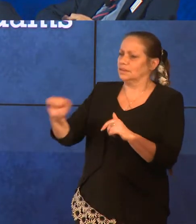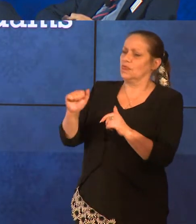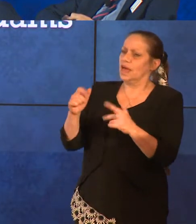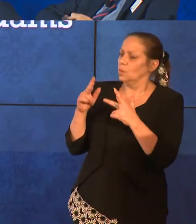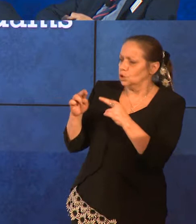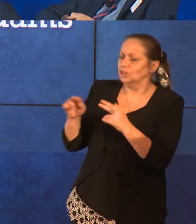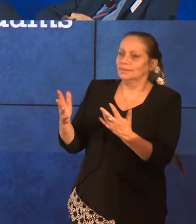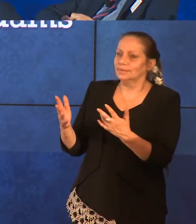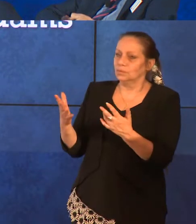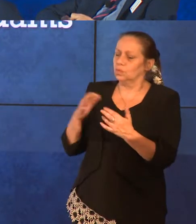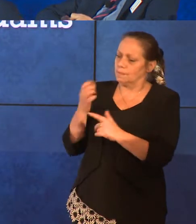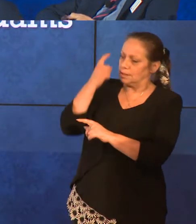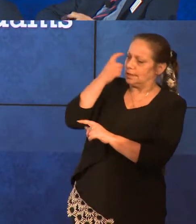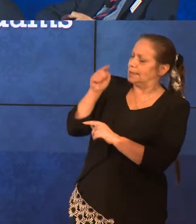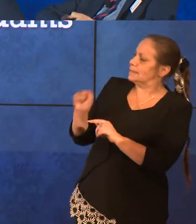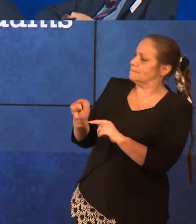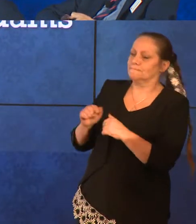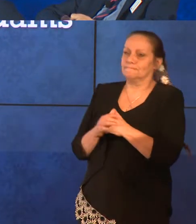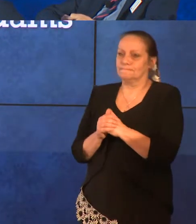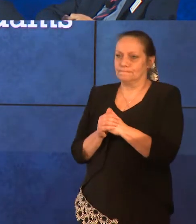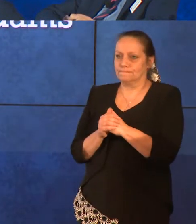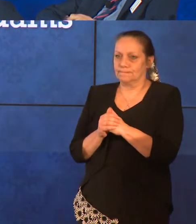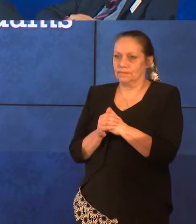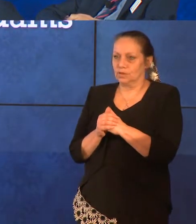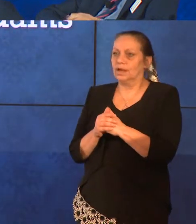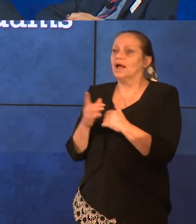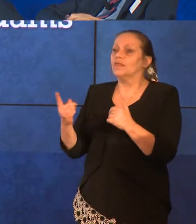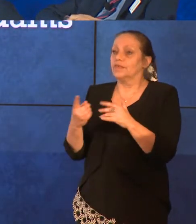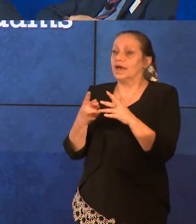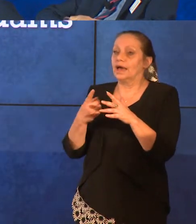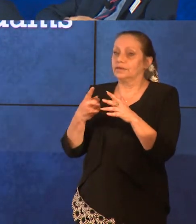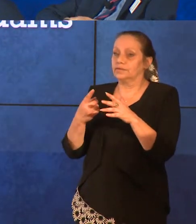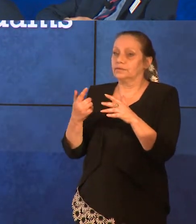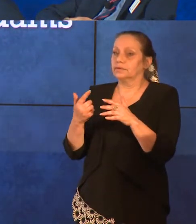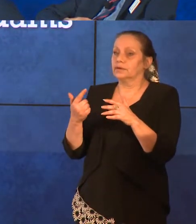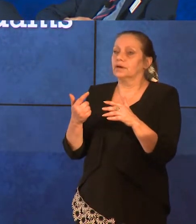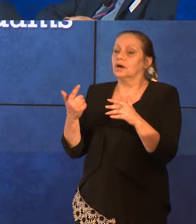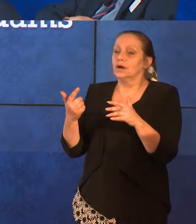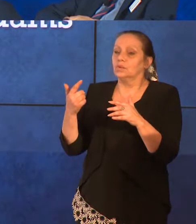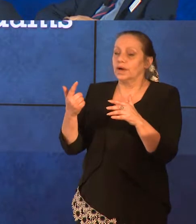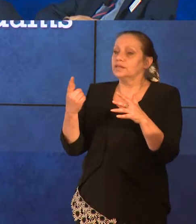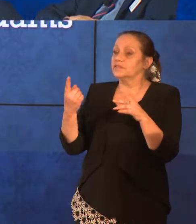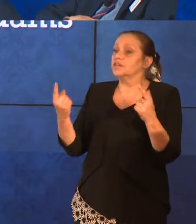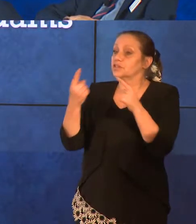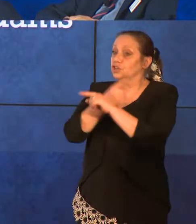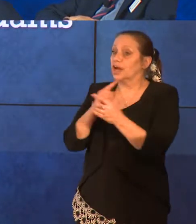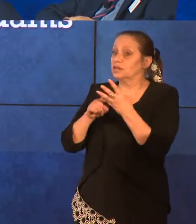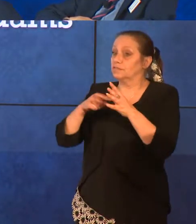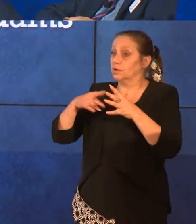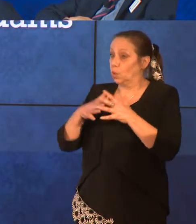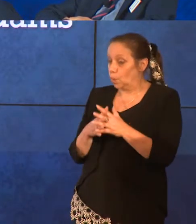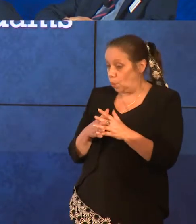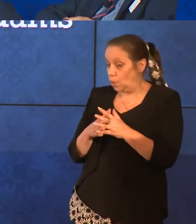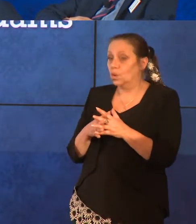that from 1st of March next year, our guardianship law has changed, 179 days away. And